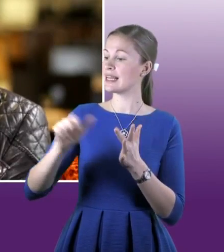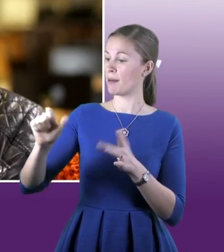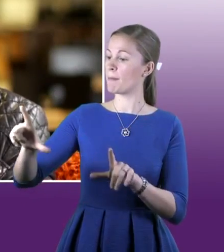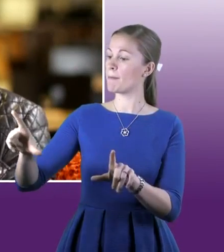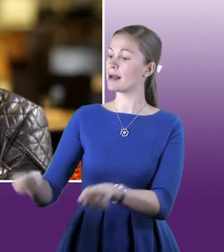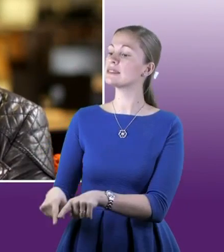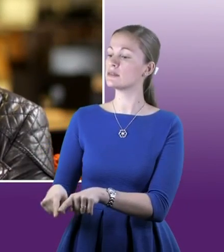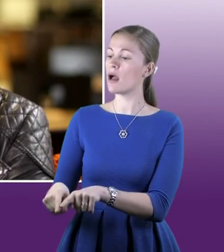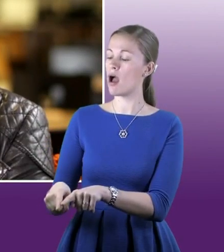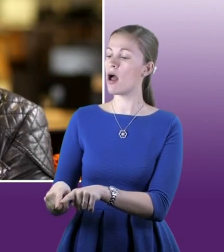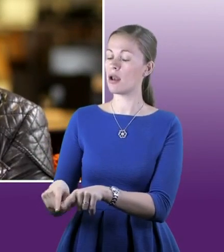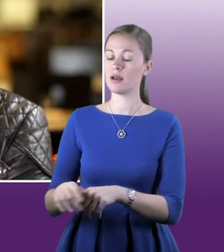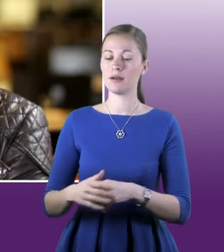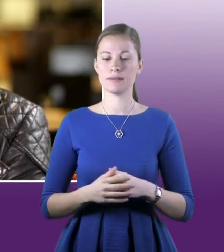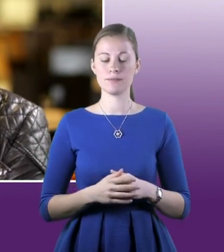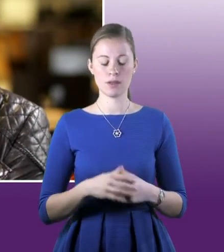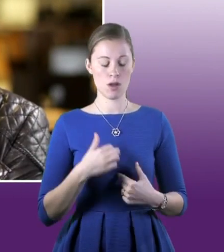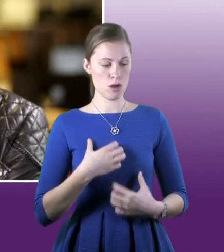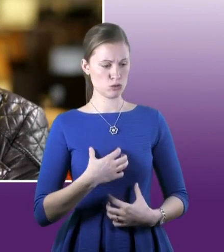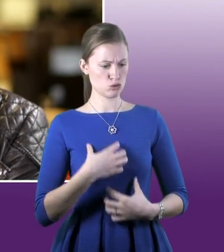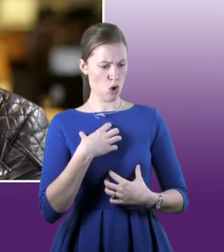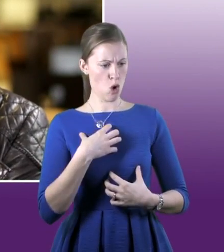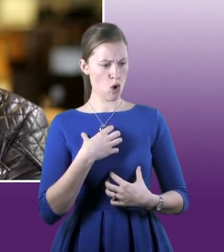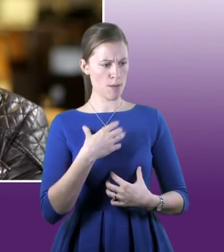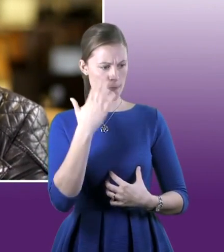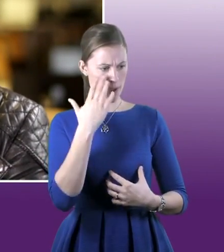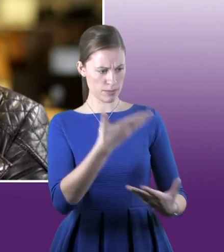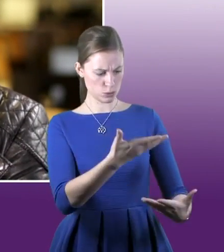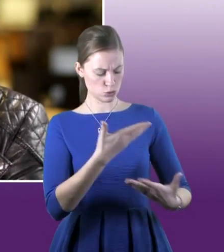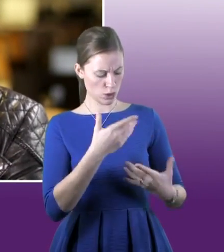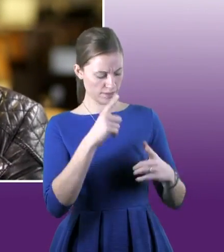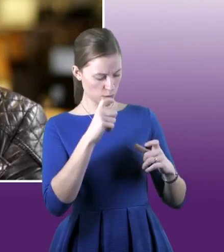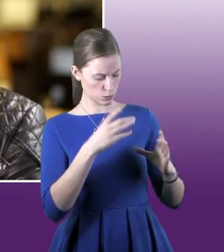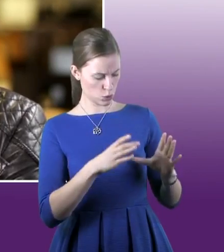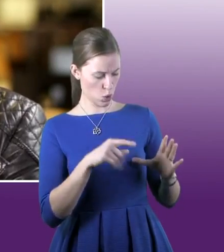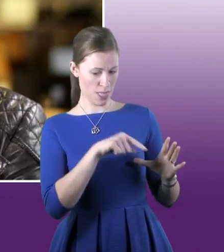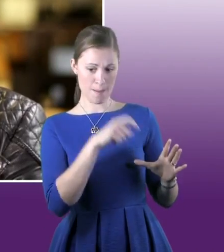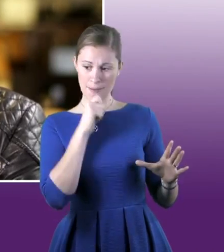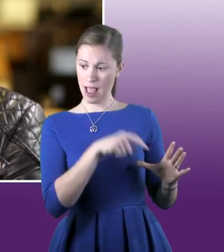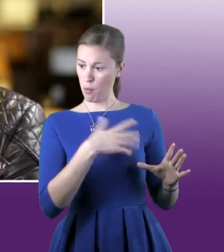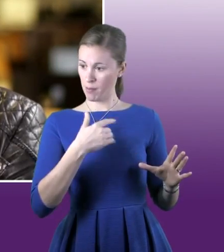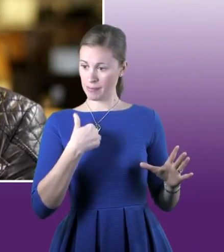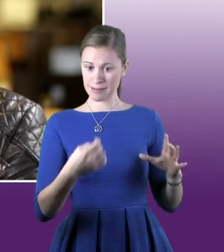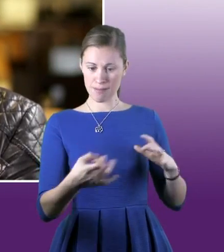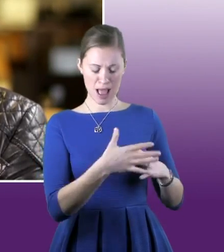mum showed me a picture of the man they wanted me to marry. He was, like,